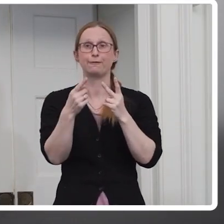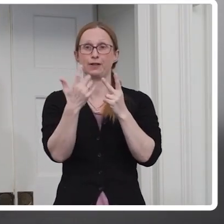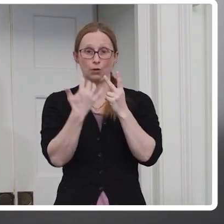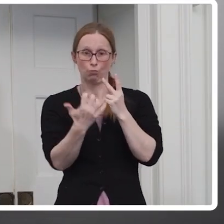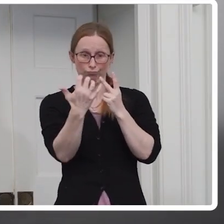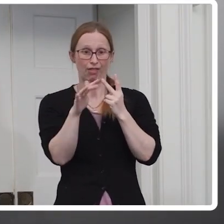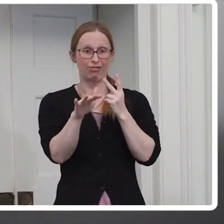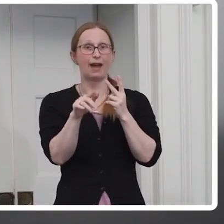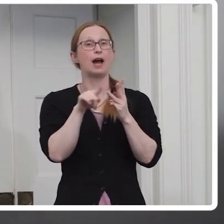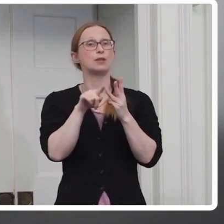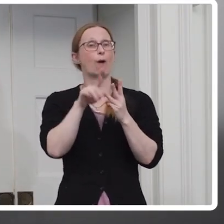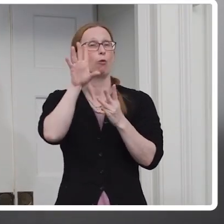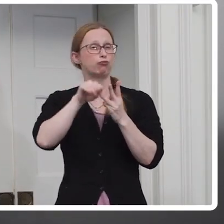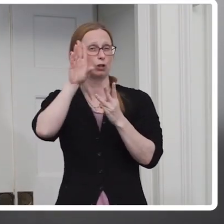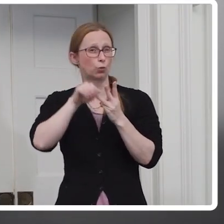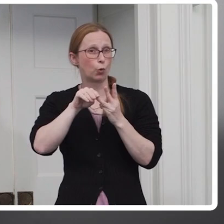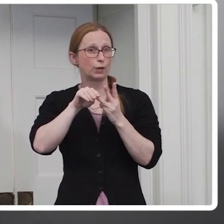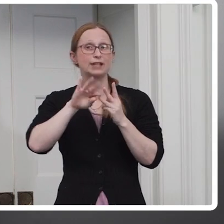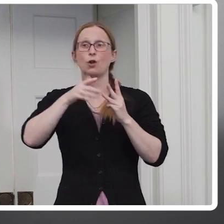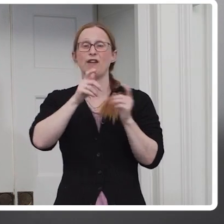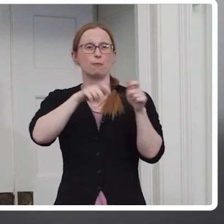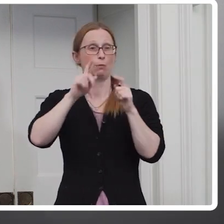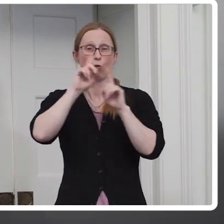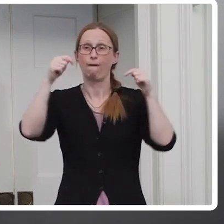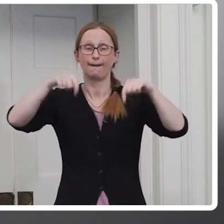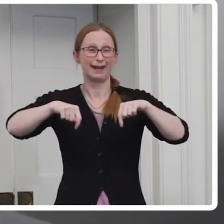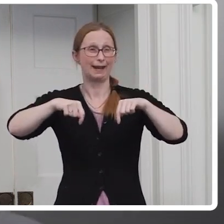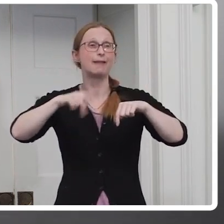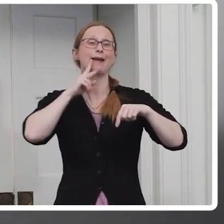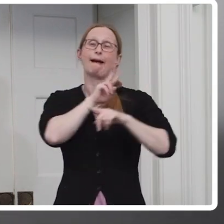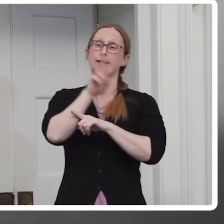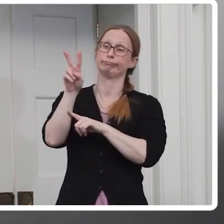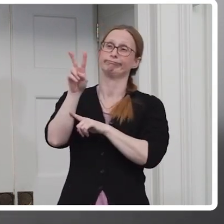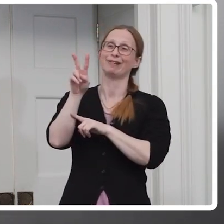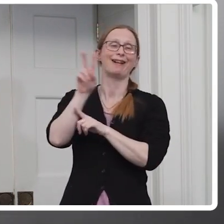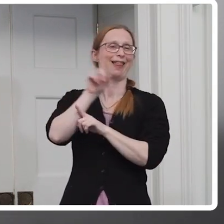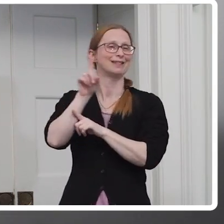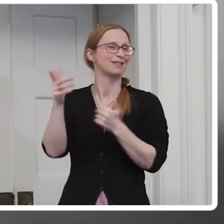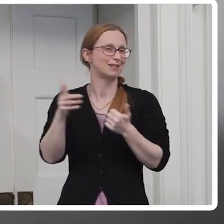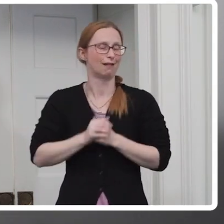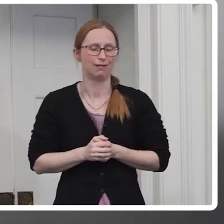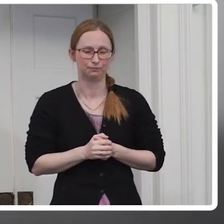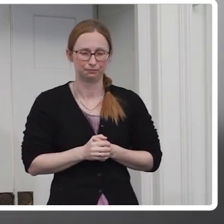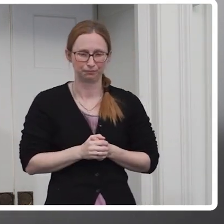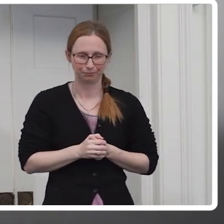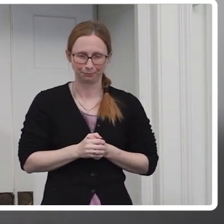online audience, and we're also recording for those people who can't be with us at the moment and to catch up